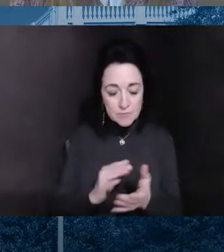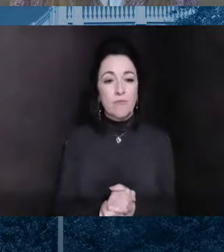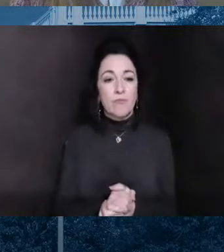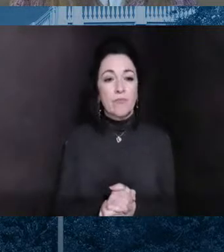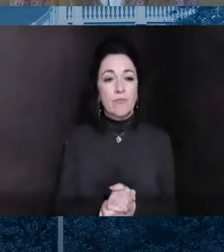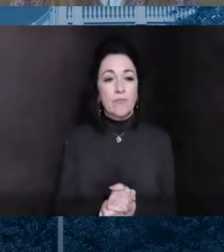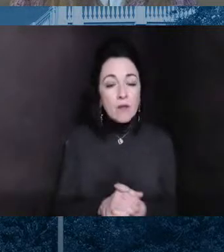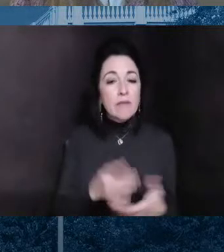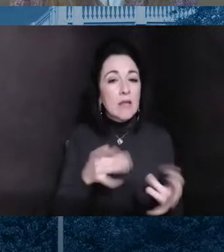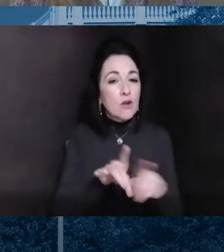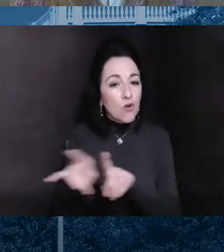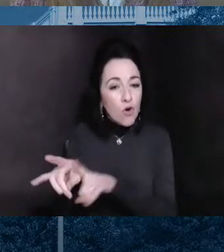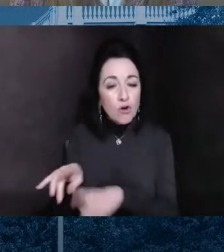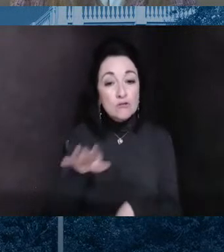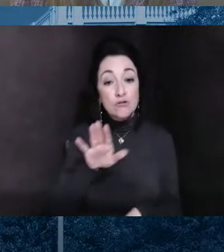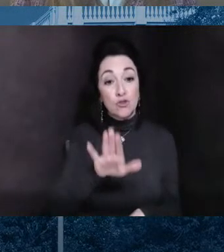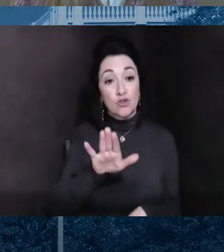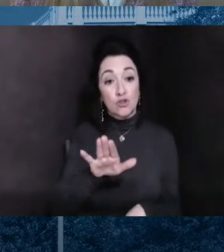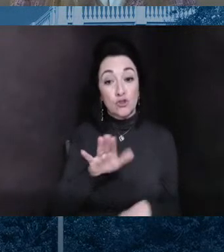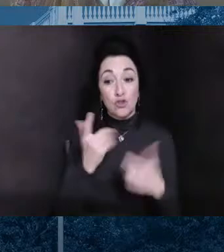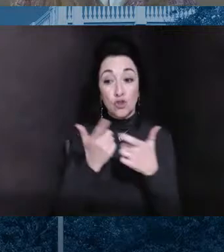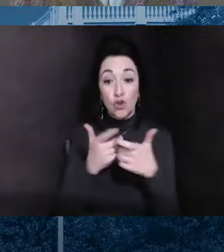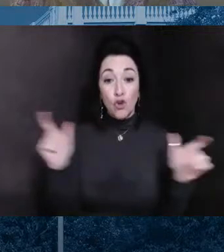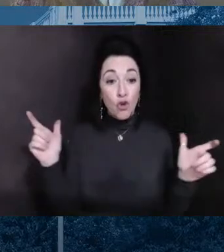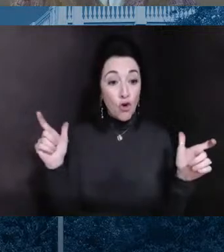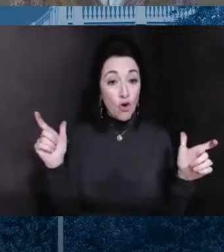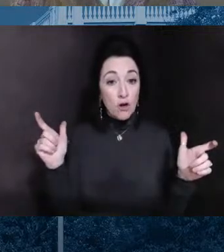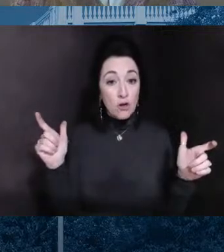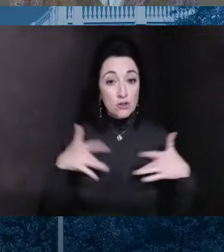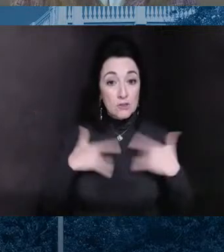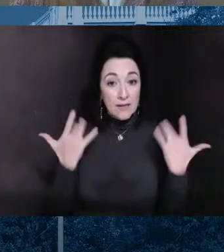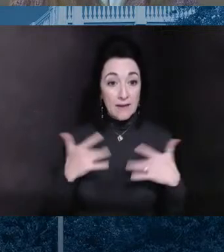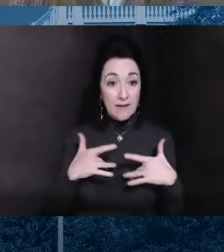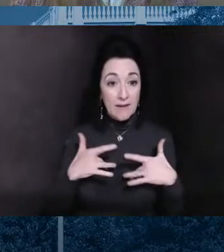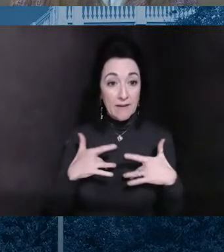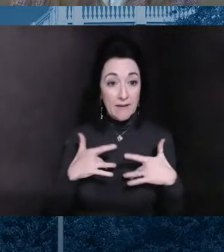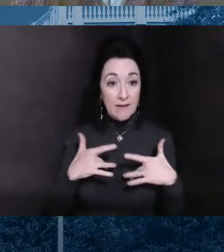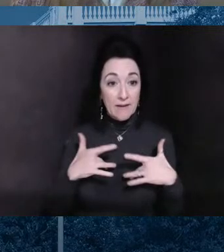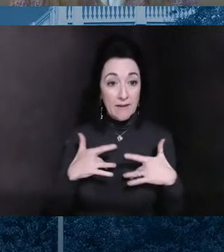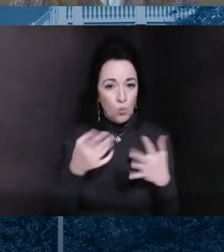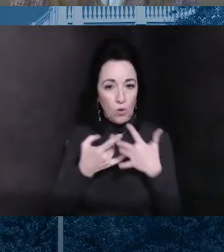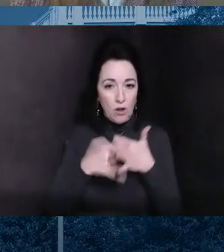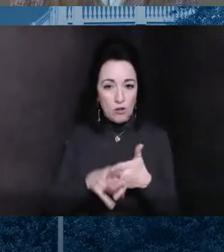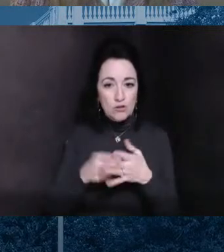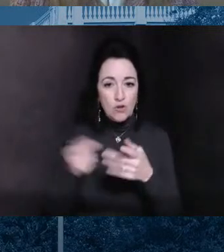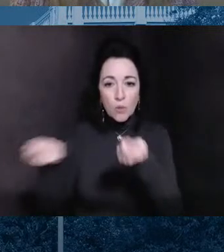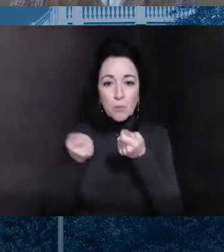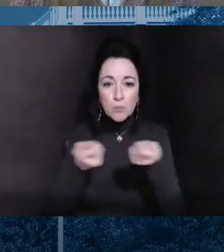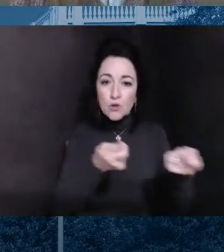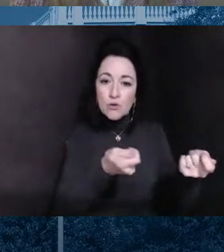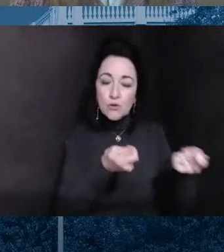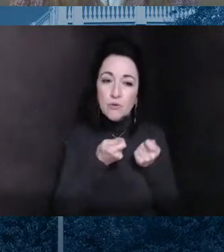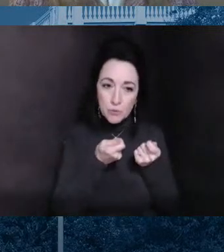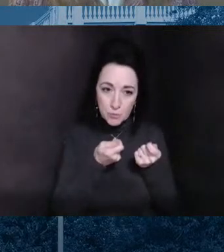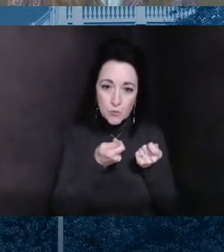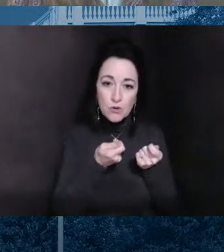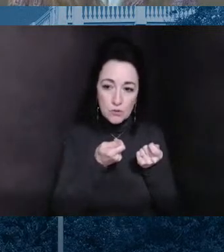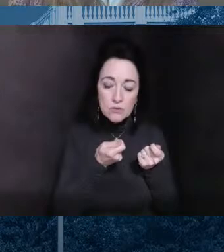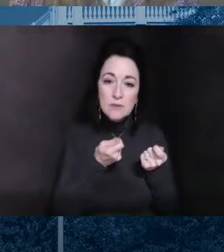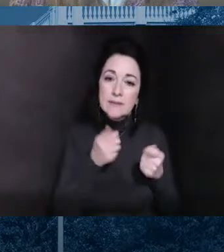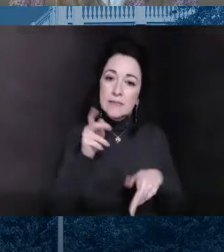vaccine events. We're now going to be targeting communities in our state where we have more